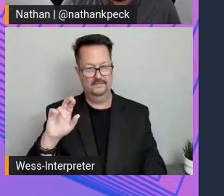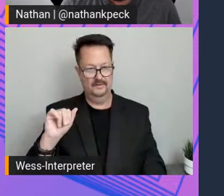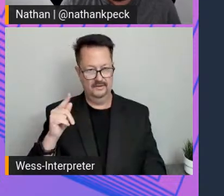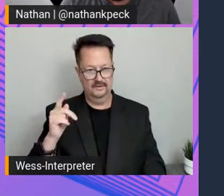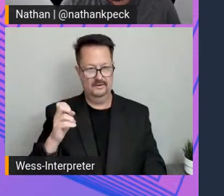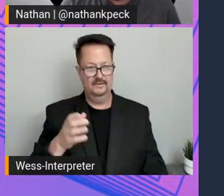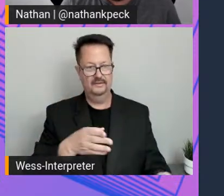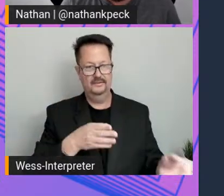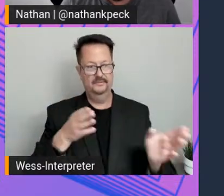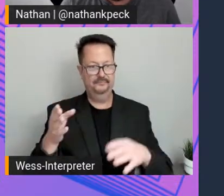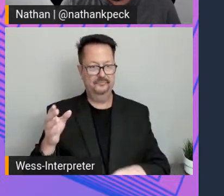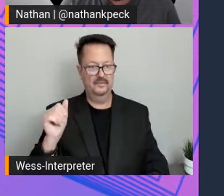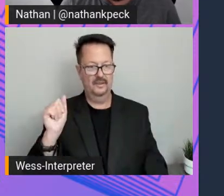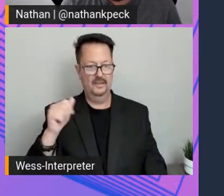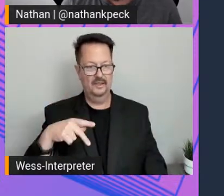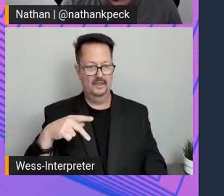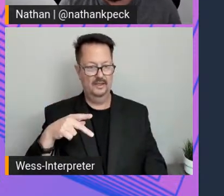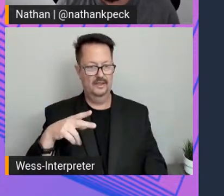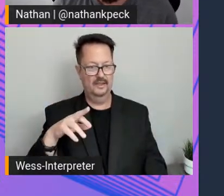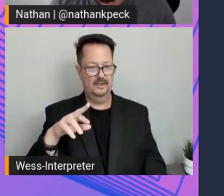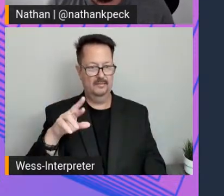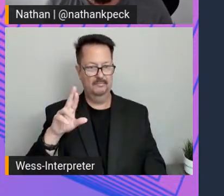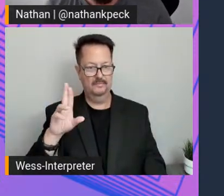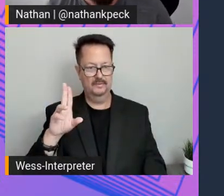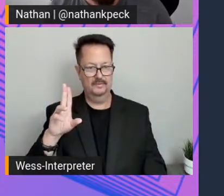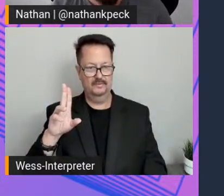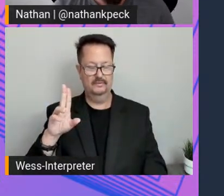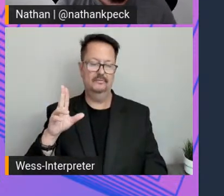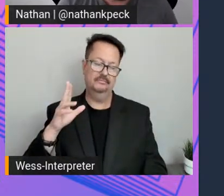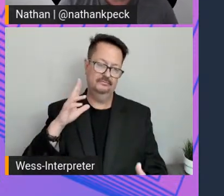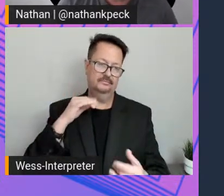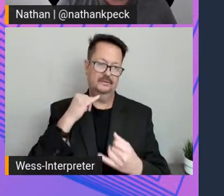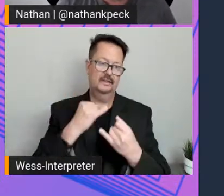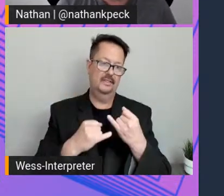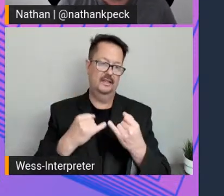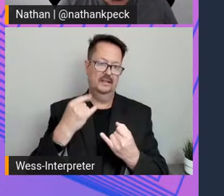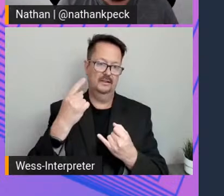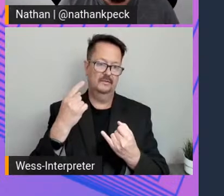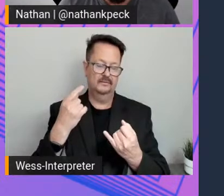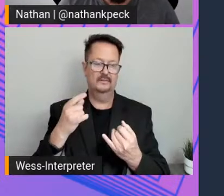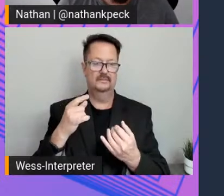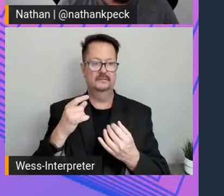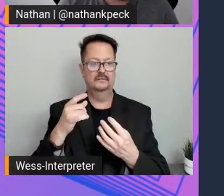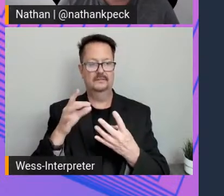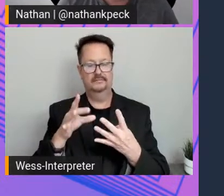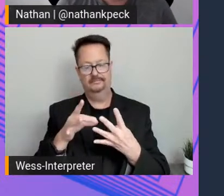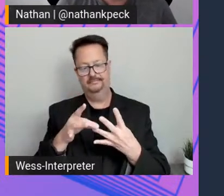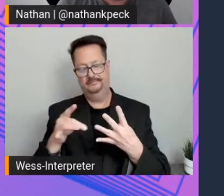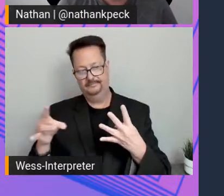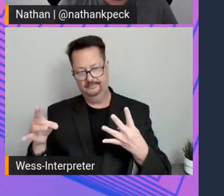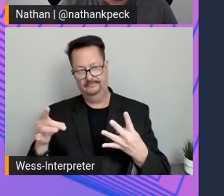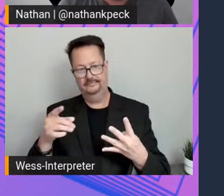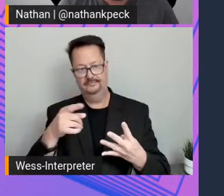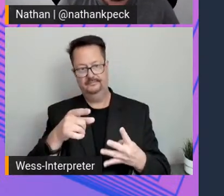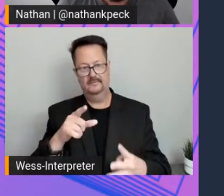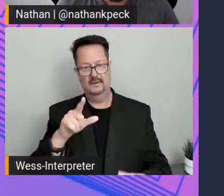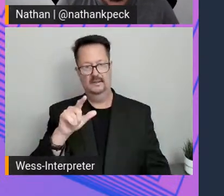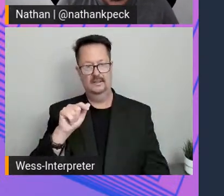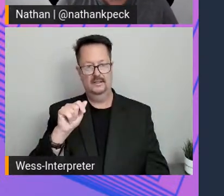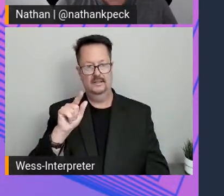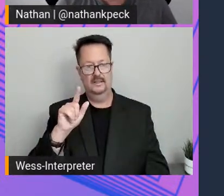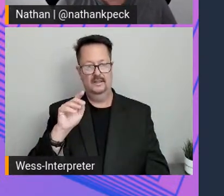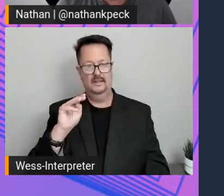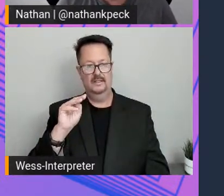obviously. And then this last link will guide you to spinning up some things on Lambda. And so I highly encourage you, if you haven't yet,